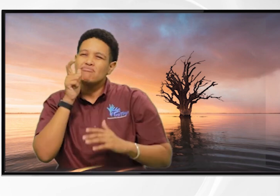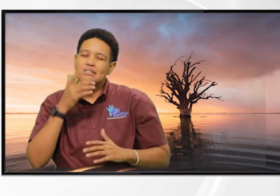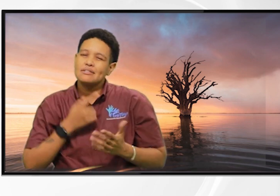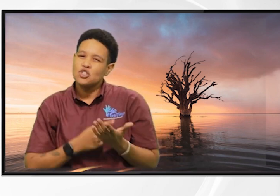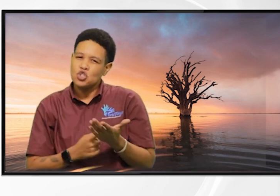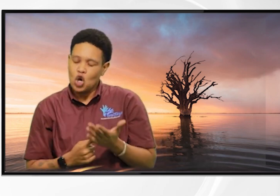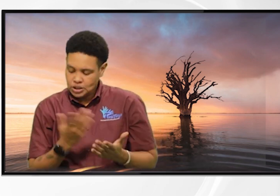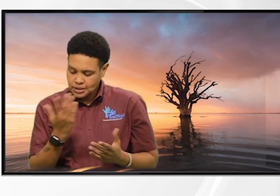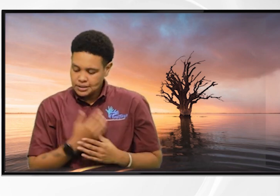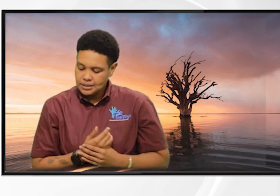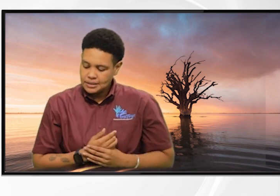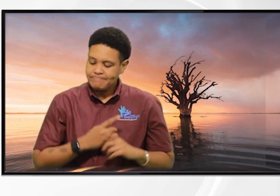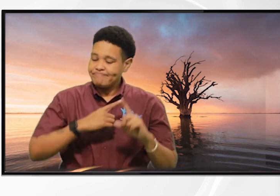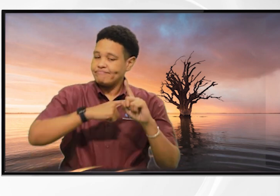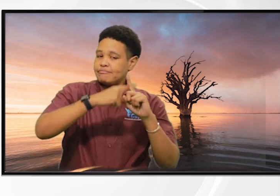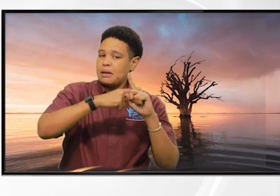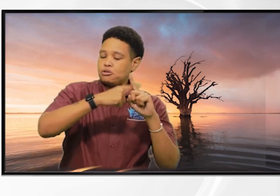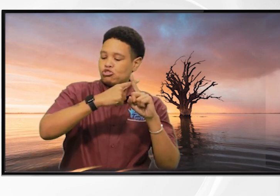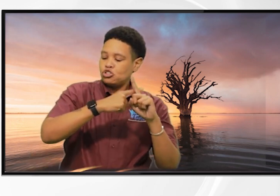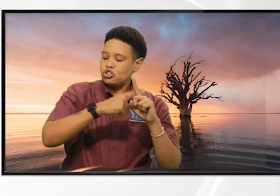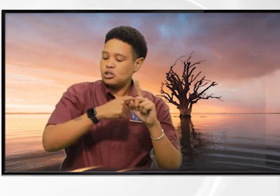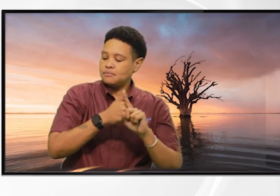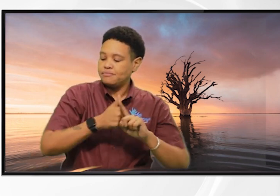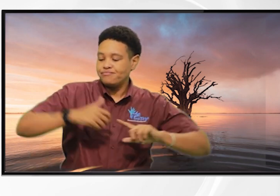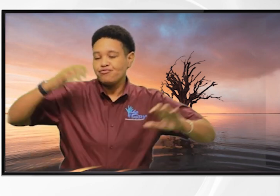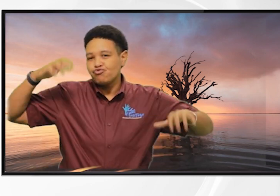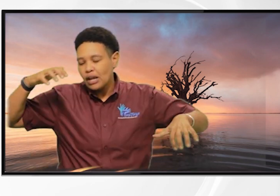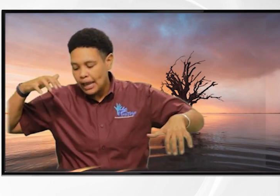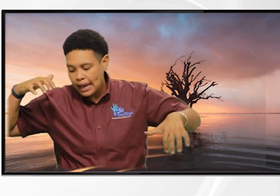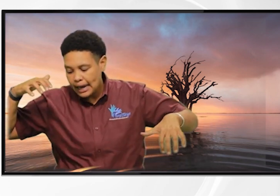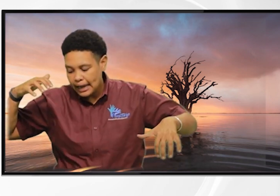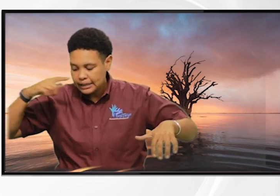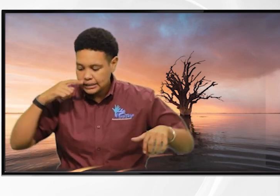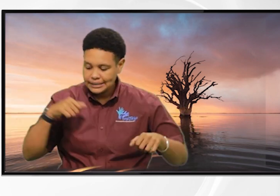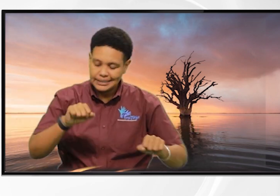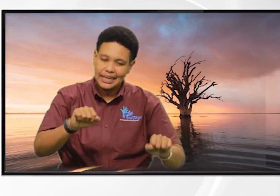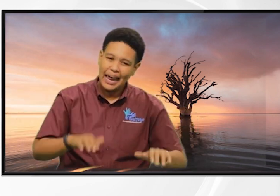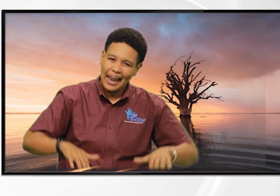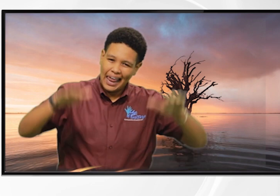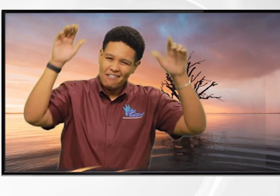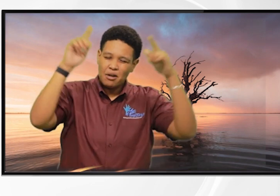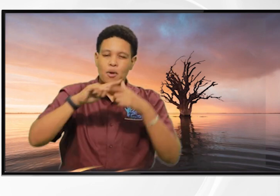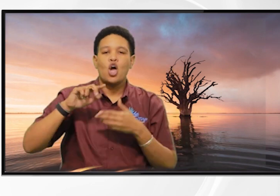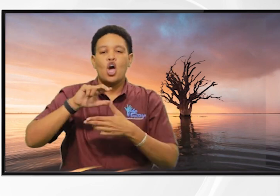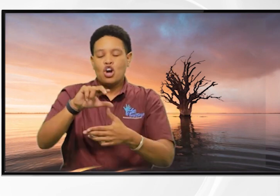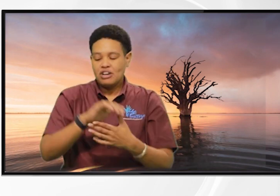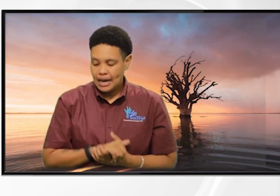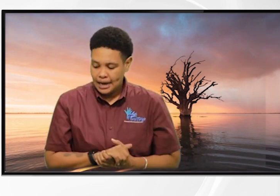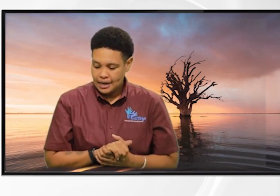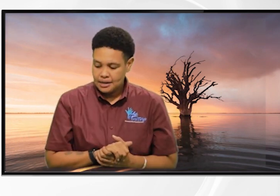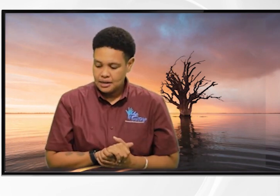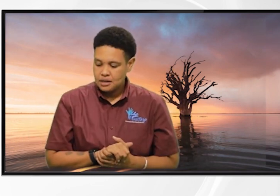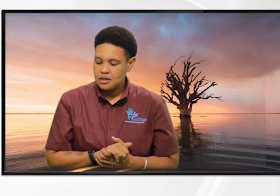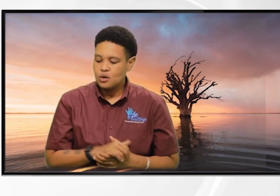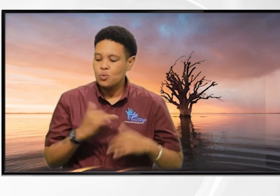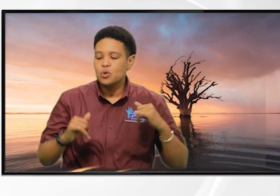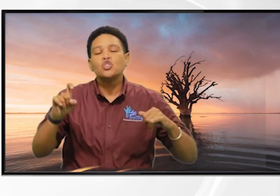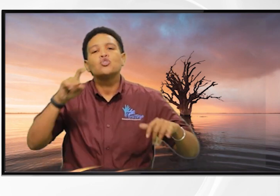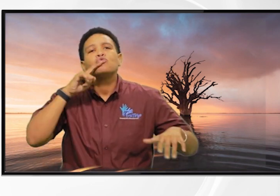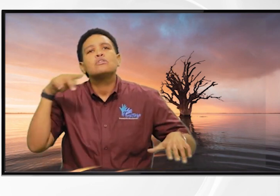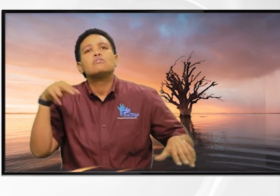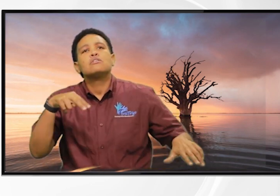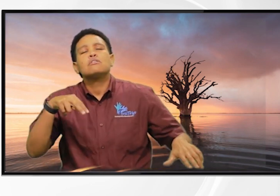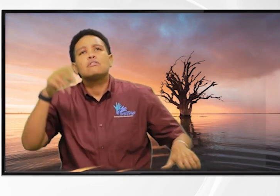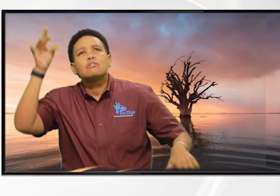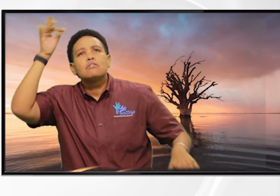discussed: temperature, rainfall, sea levels, and hurricanes, which should be taken